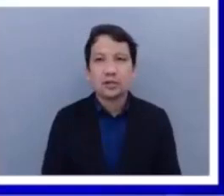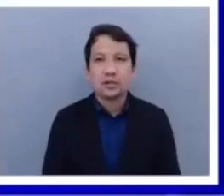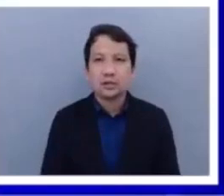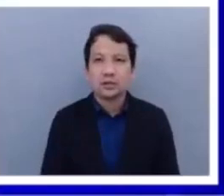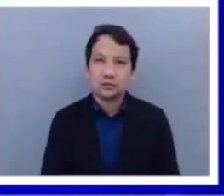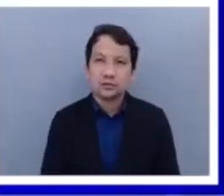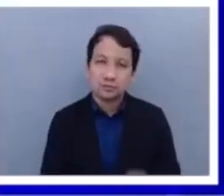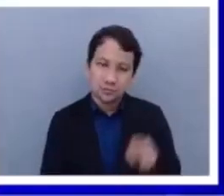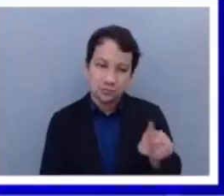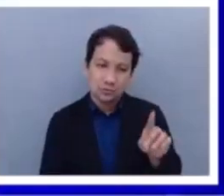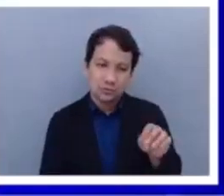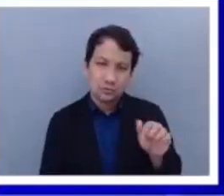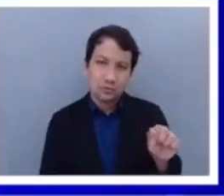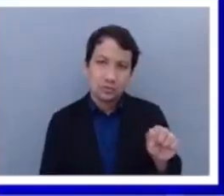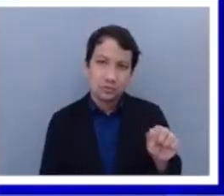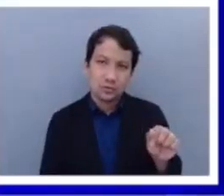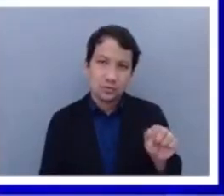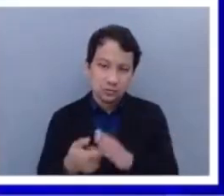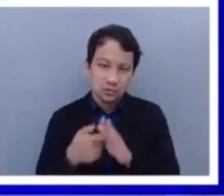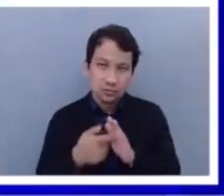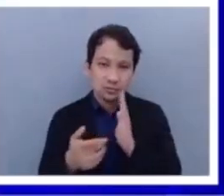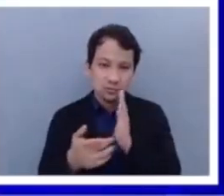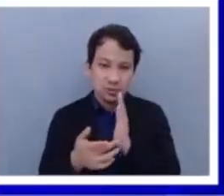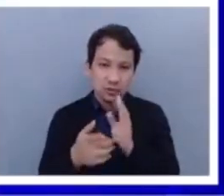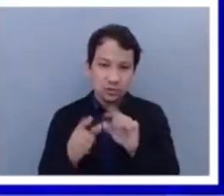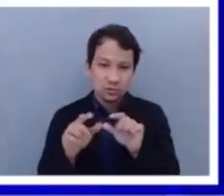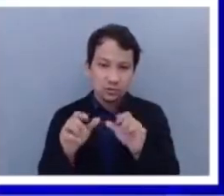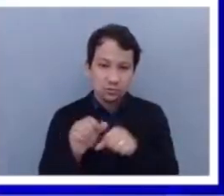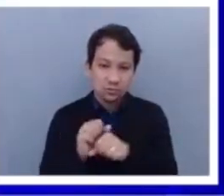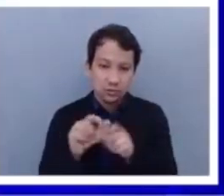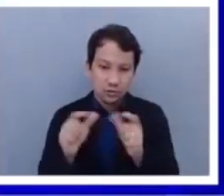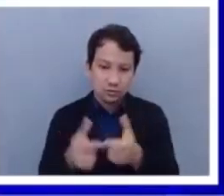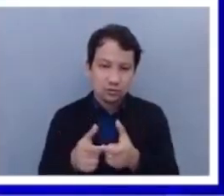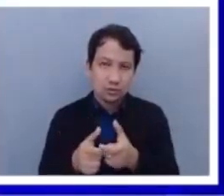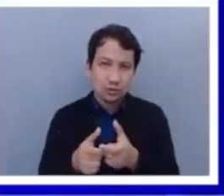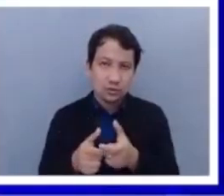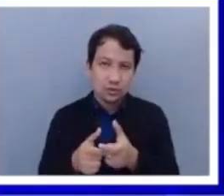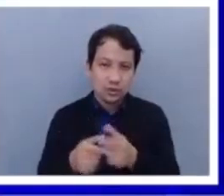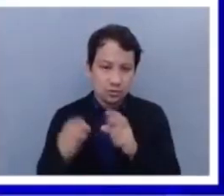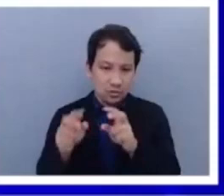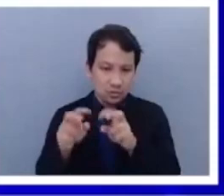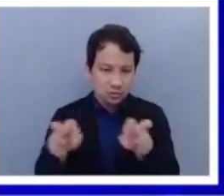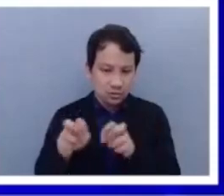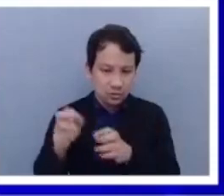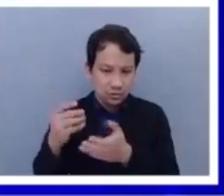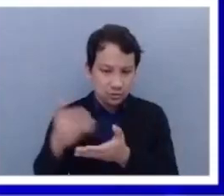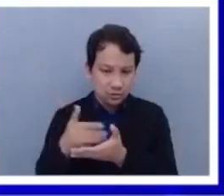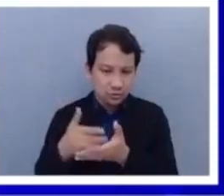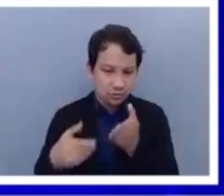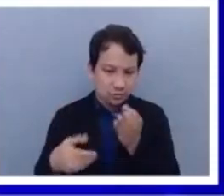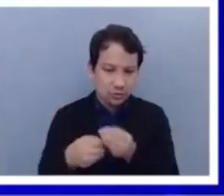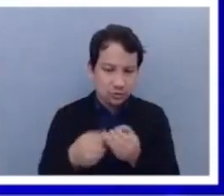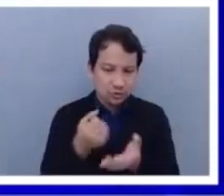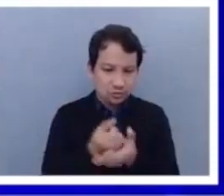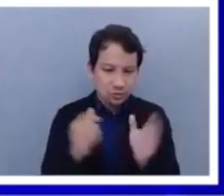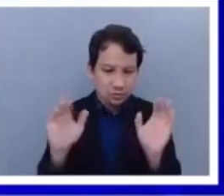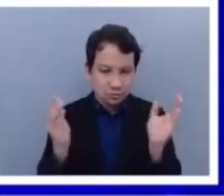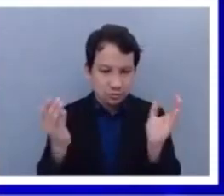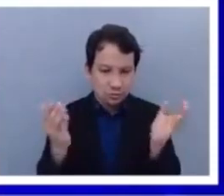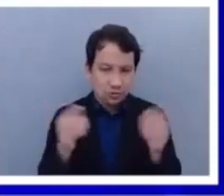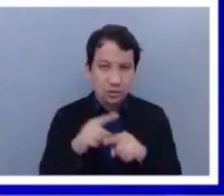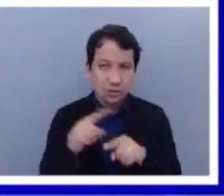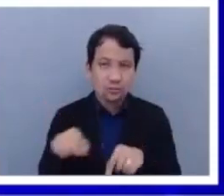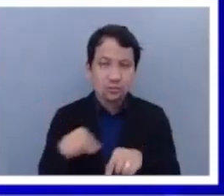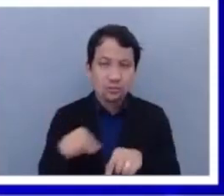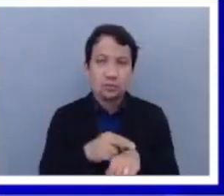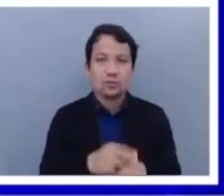I will request the technical staff to study the increases sa regional wages and compare it with the regional inflation rate.